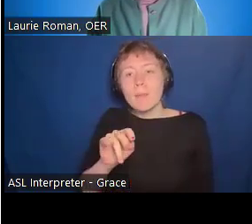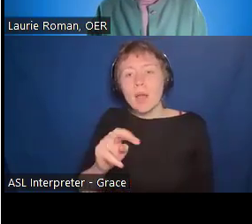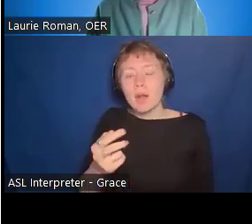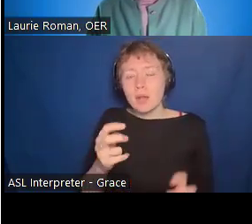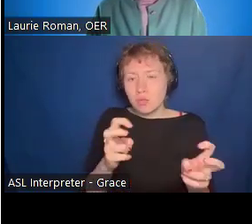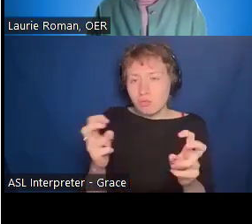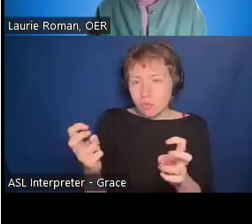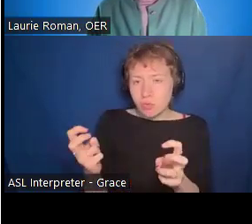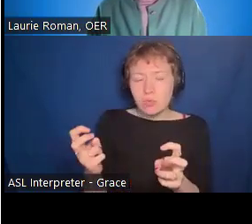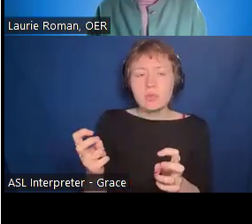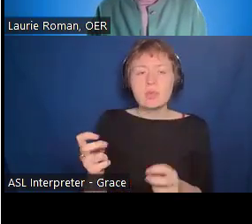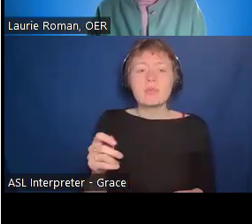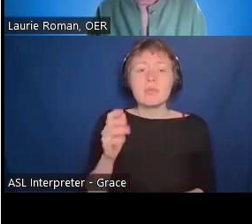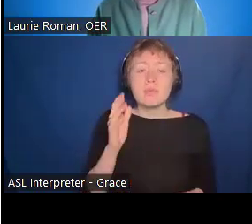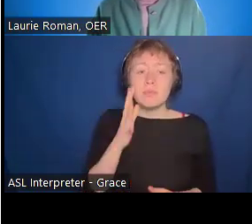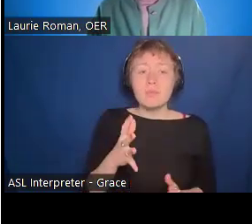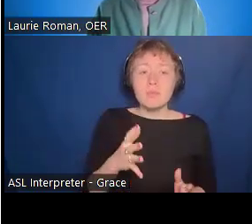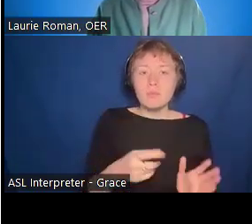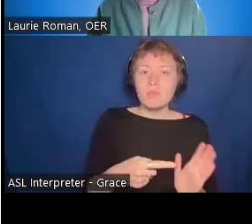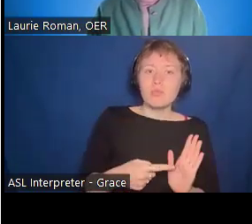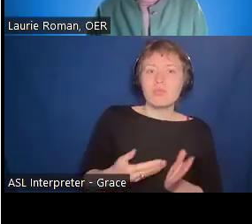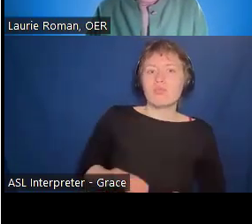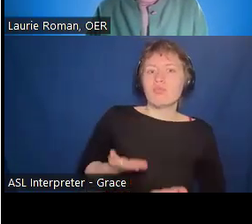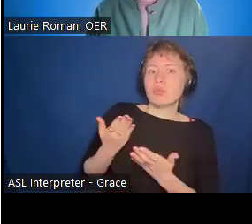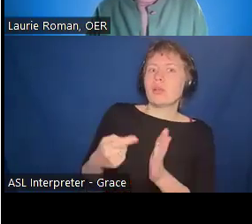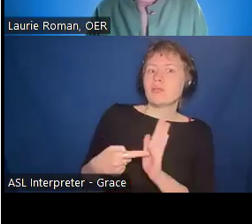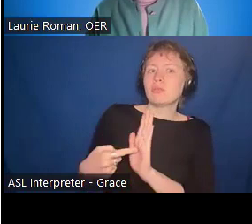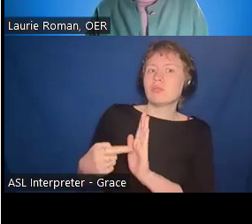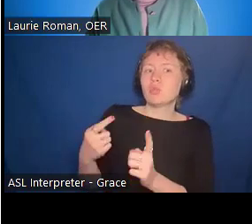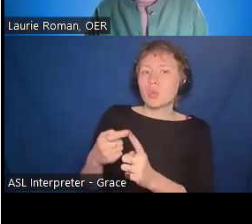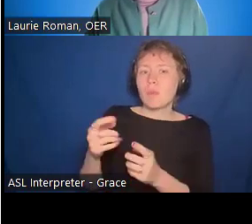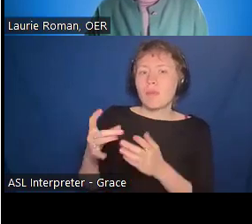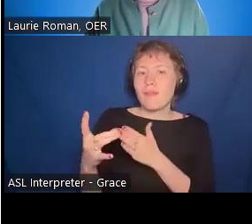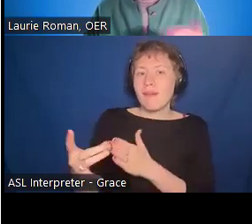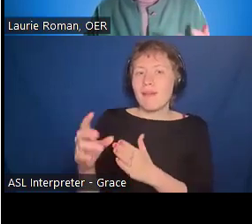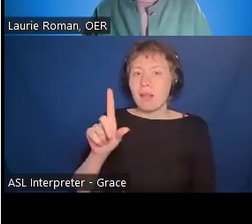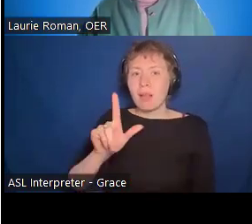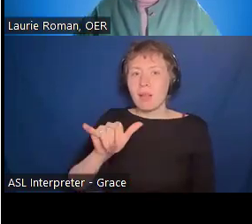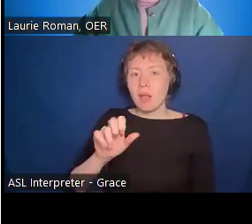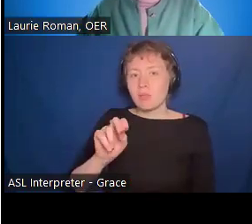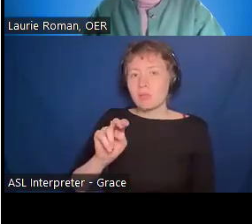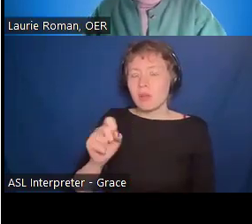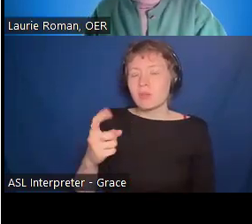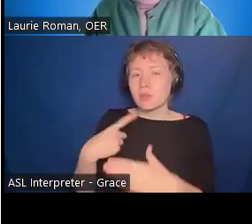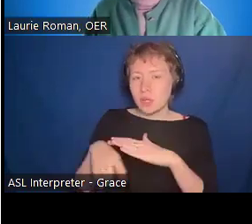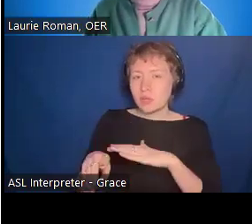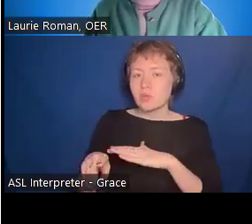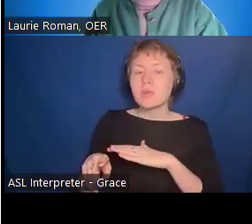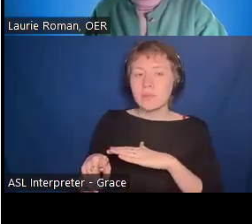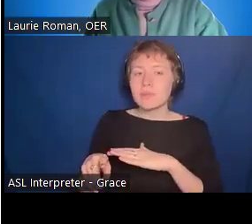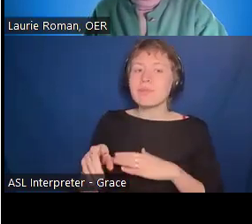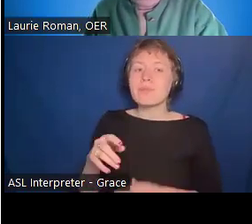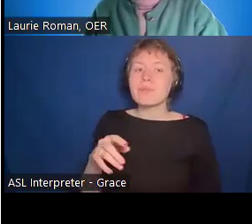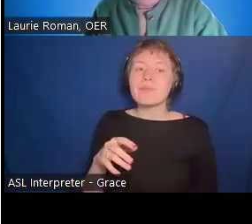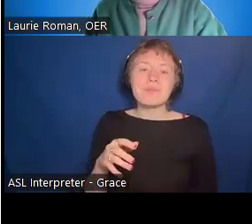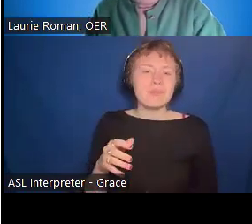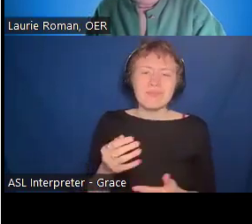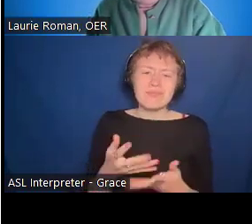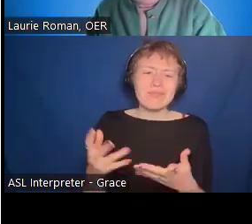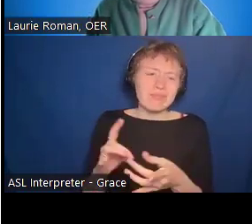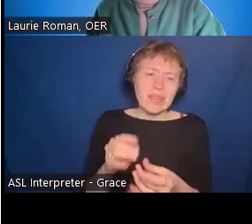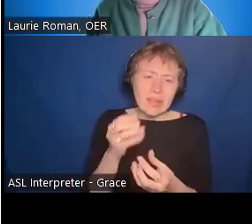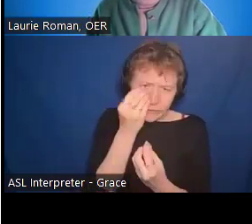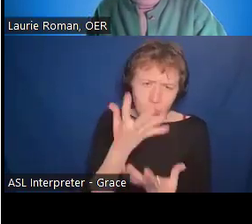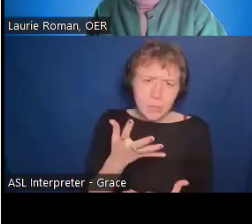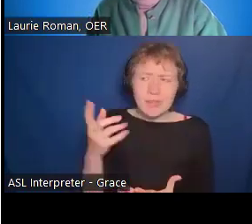be presenting to the guide liaisons next week, a couple of, and providing, in terms of just information that they can take